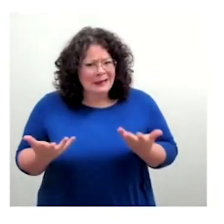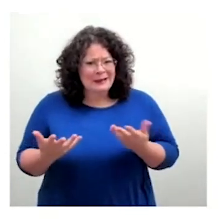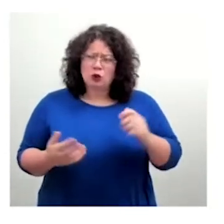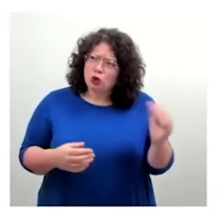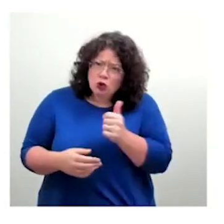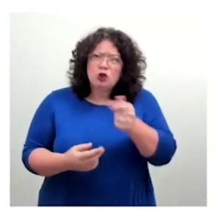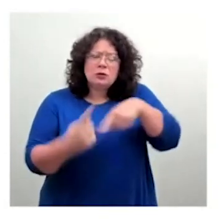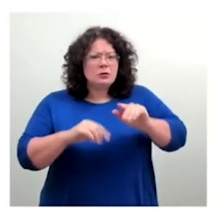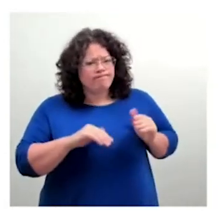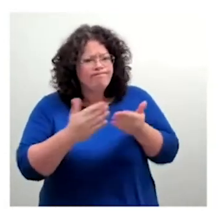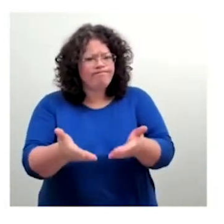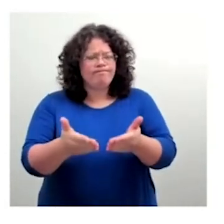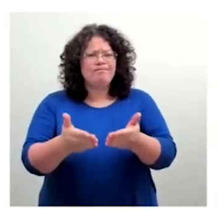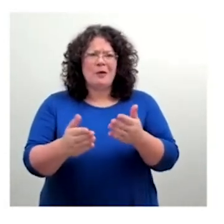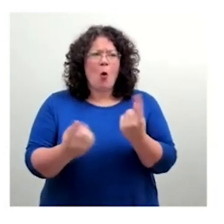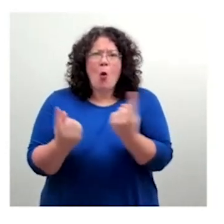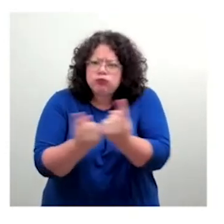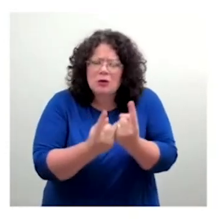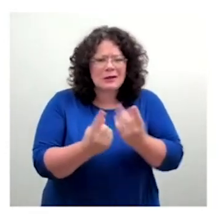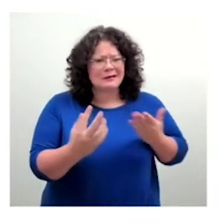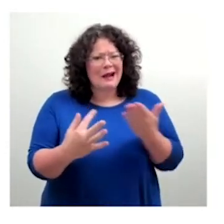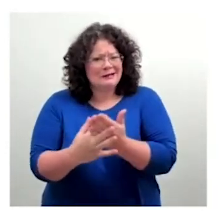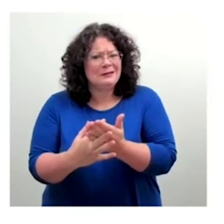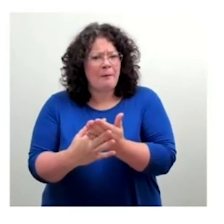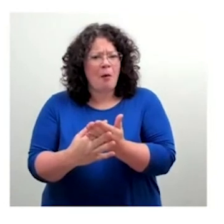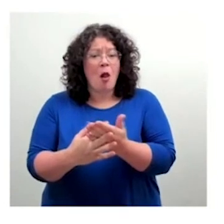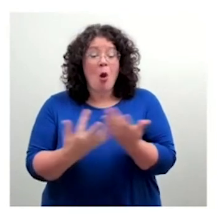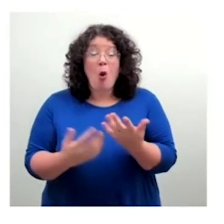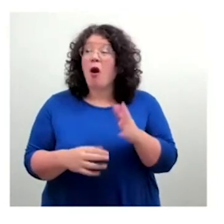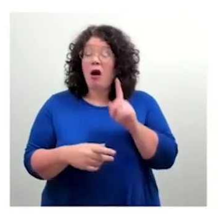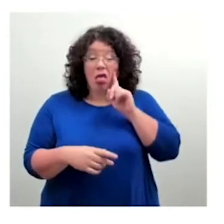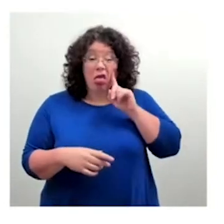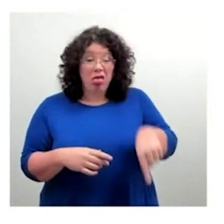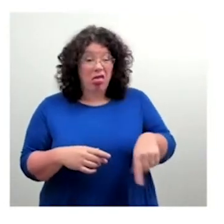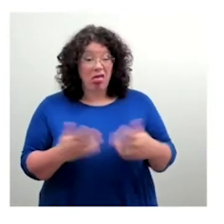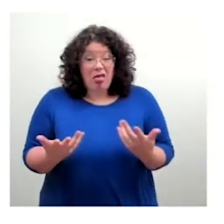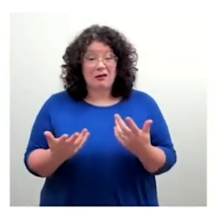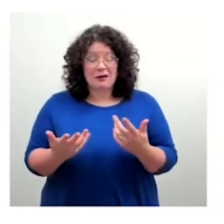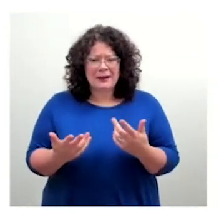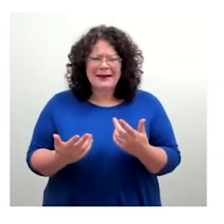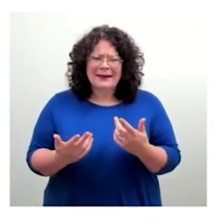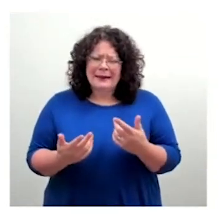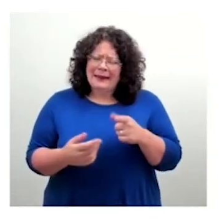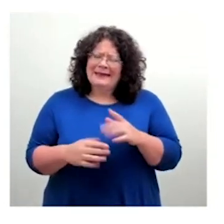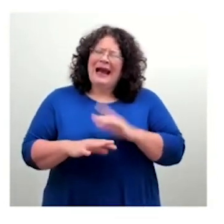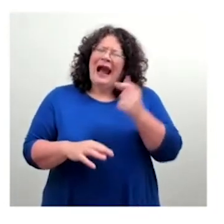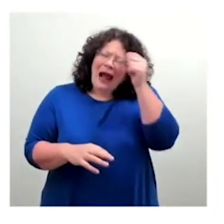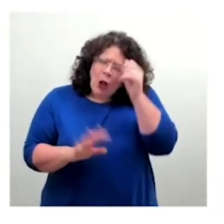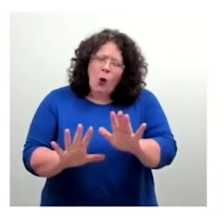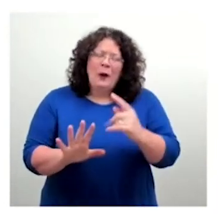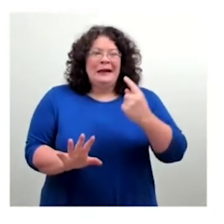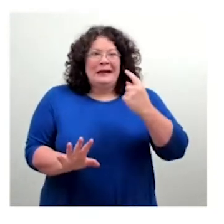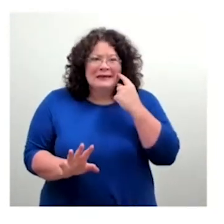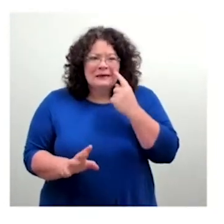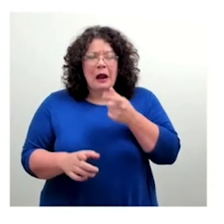can be some barriers to implementing accessibility, such as budget and time, but try to break them. Embed as many best practices